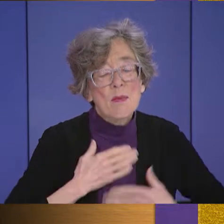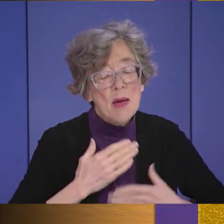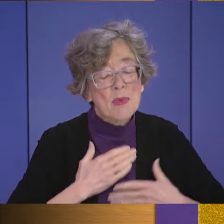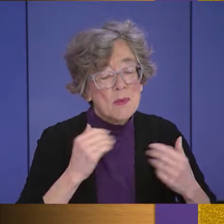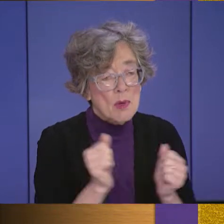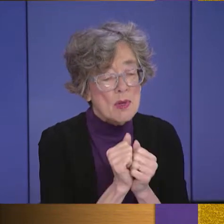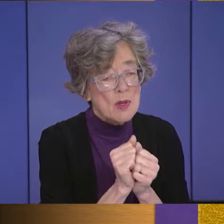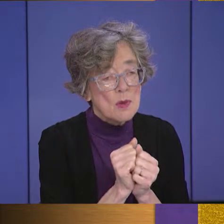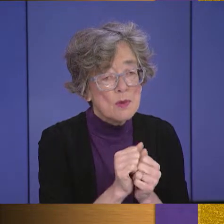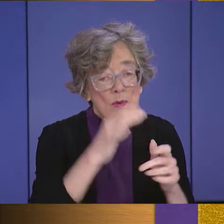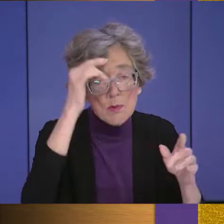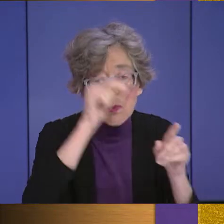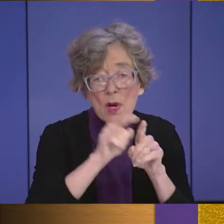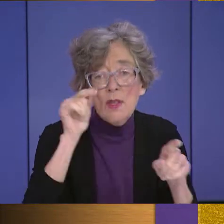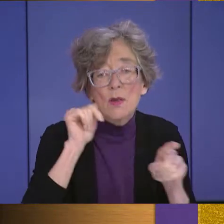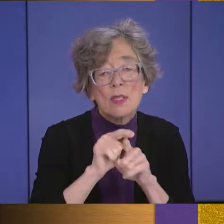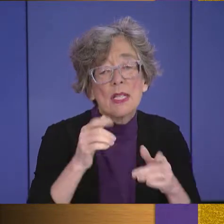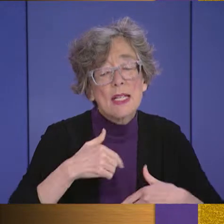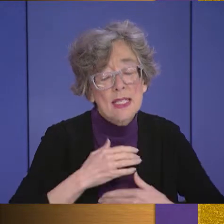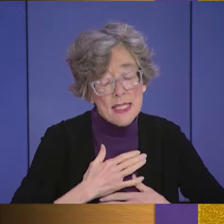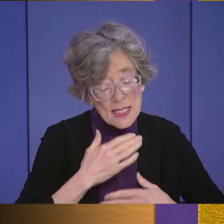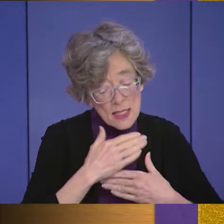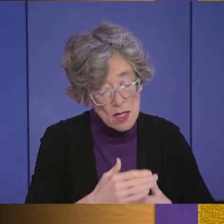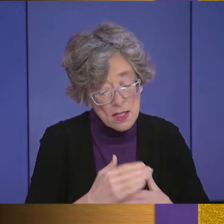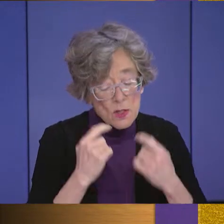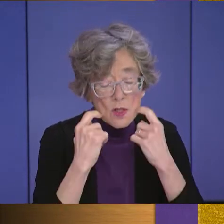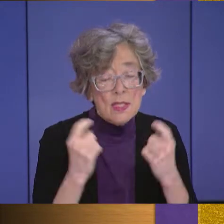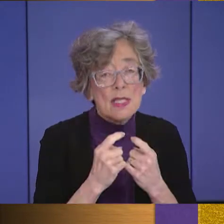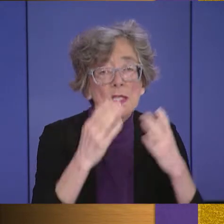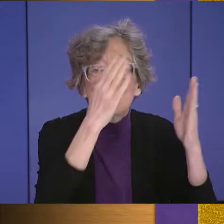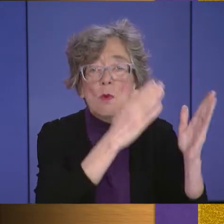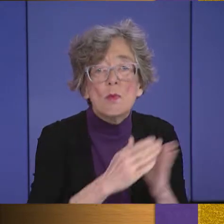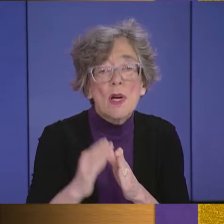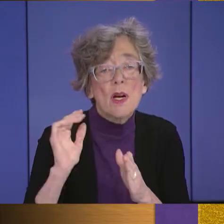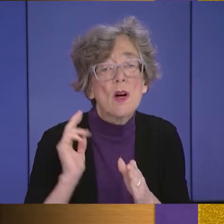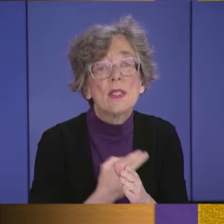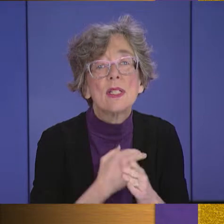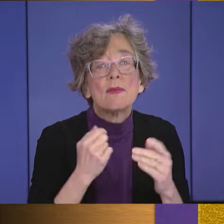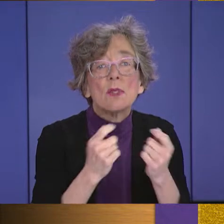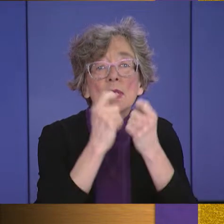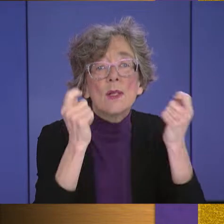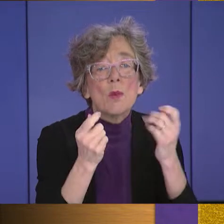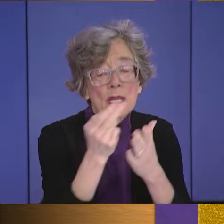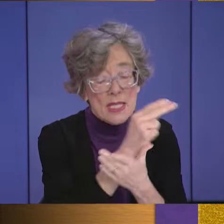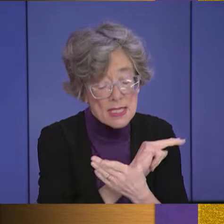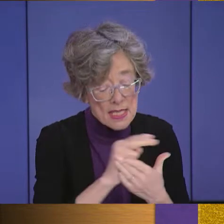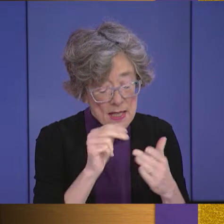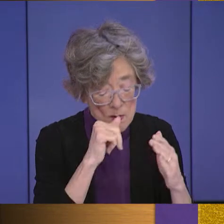Brethren, let us acknowledge our sins and so prepare ourselves to celebrate the sacred mysteries.